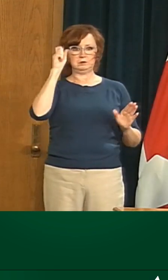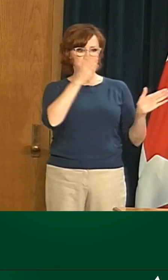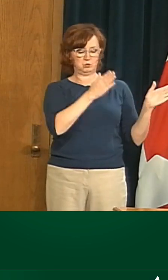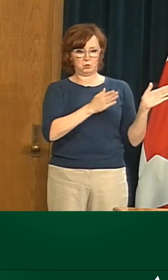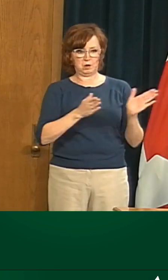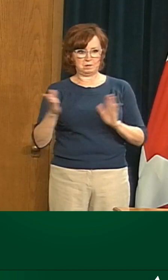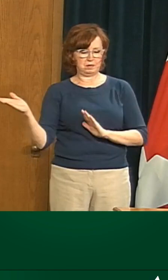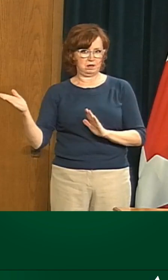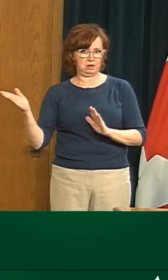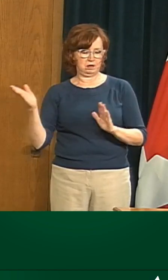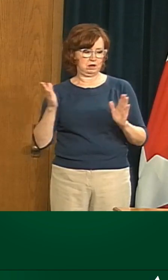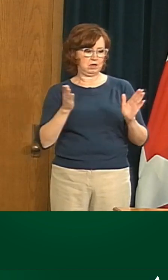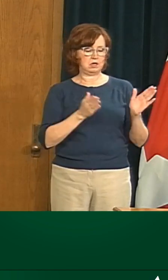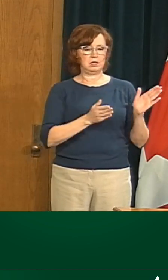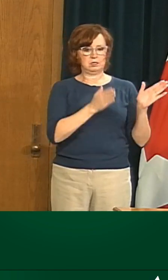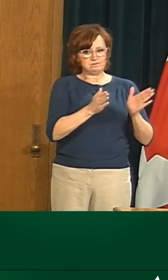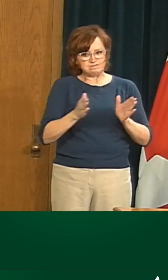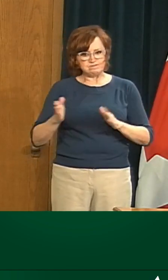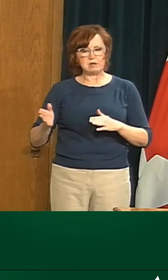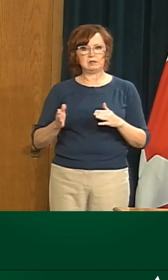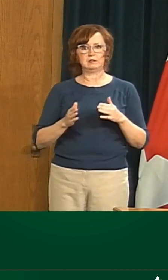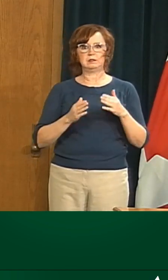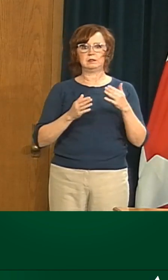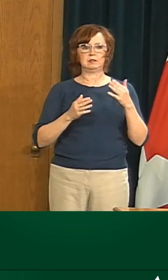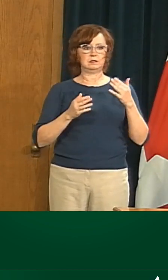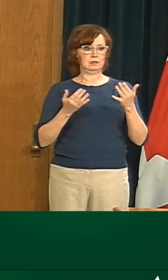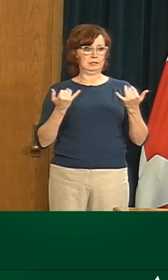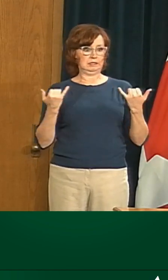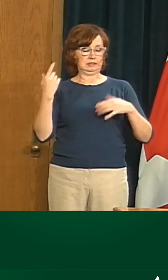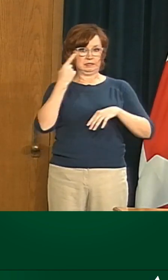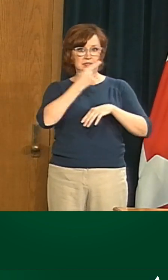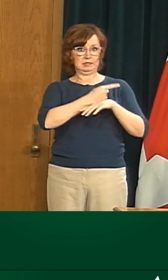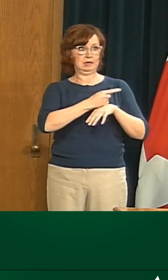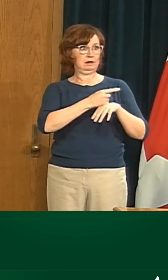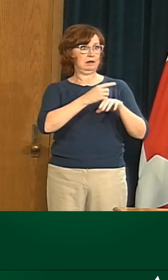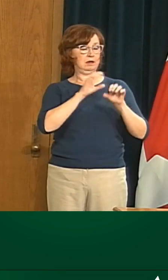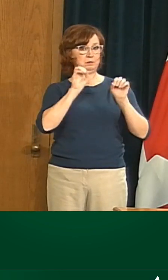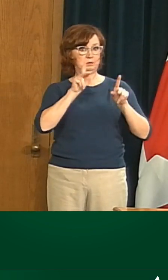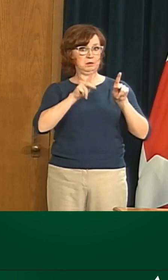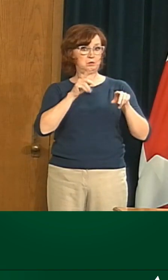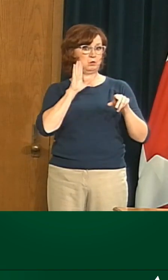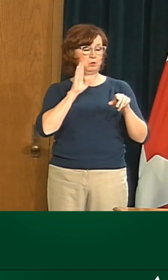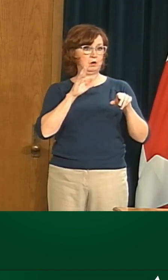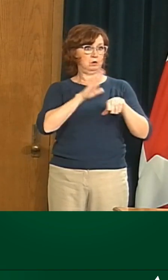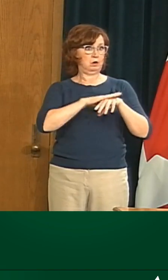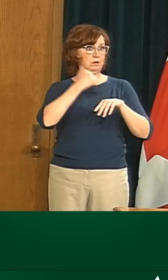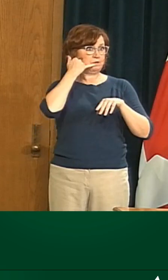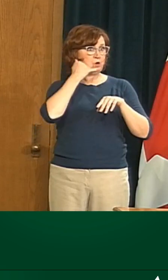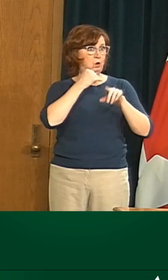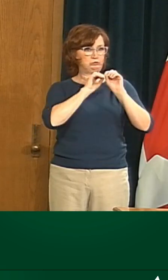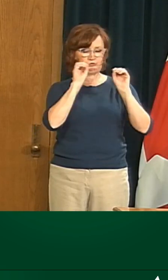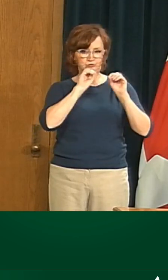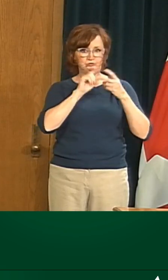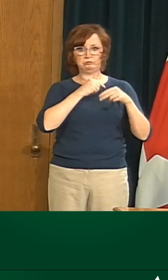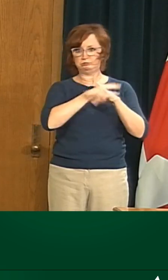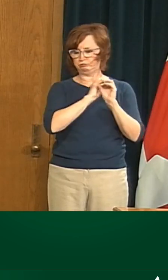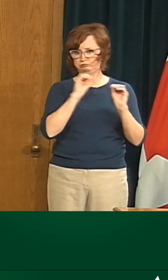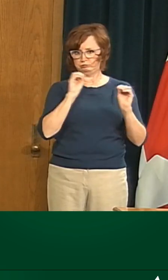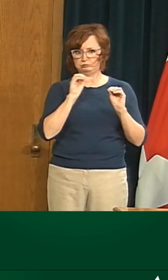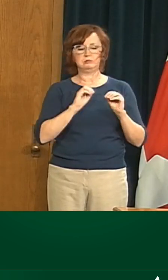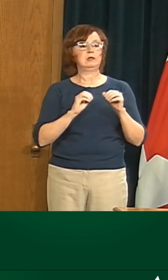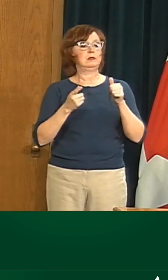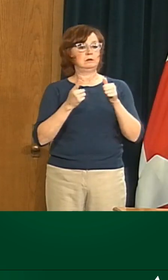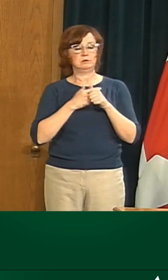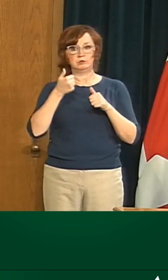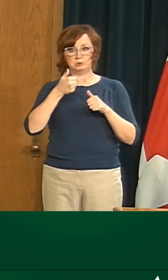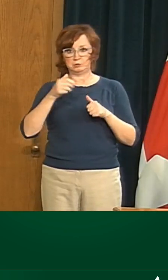provincial economy. Just to note, we do not have any officials joining us over the line today. Premier Moe will have opening remarks, followed by opening